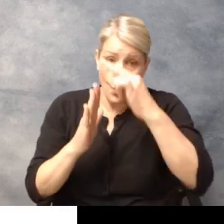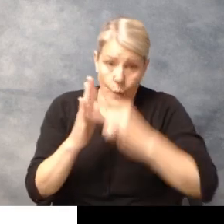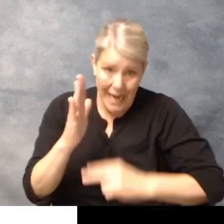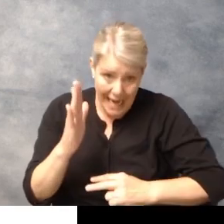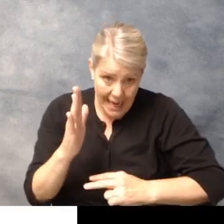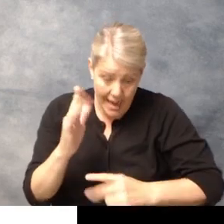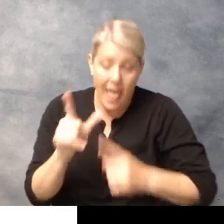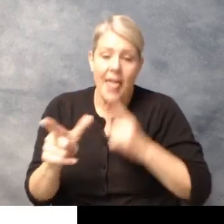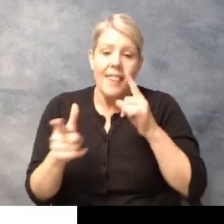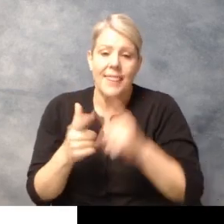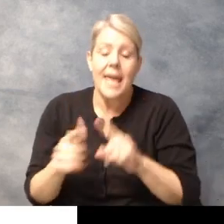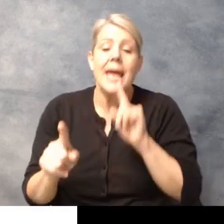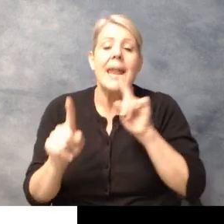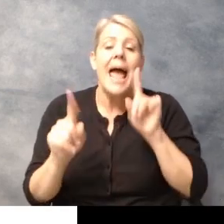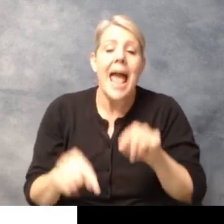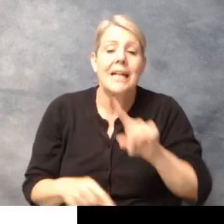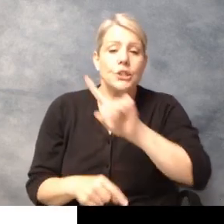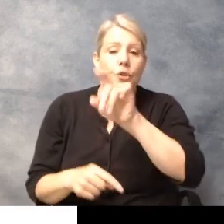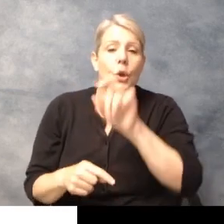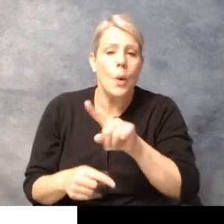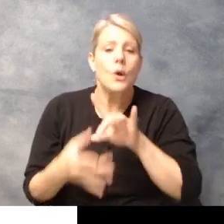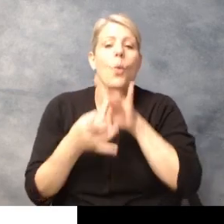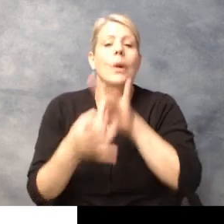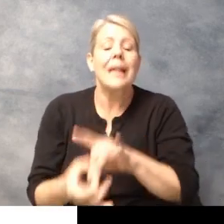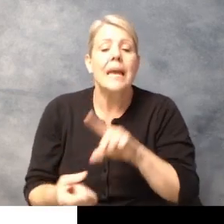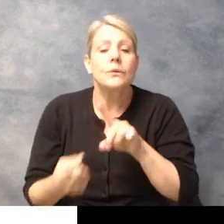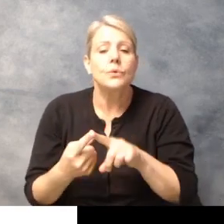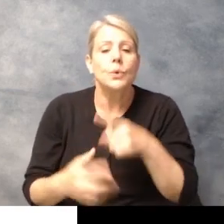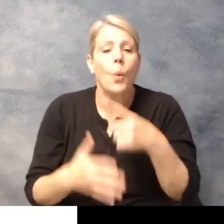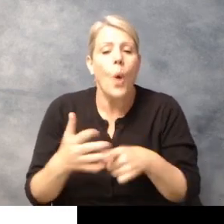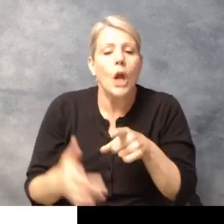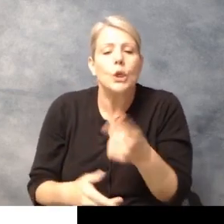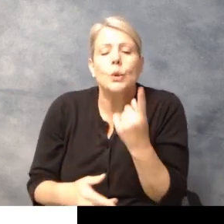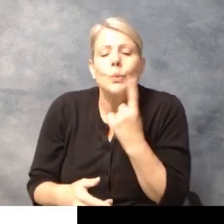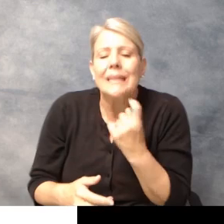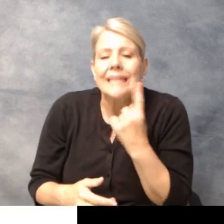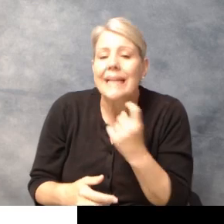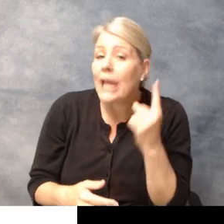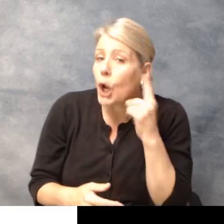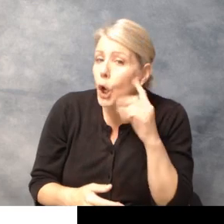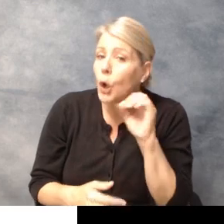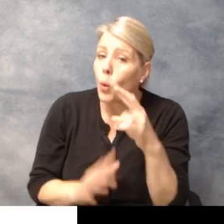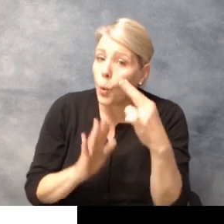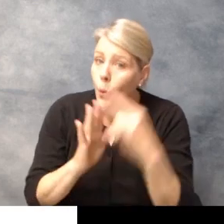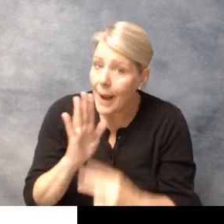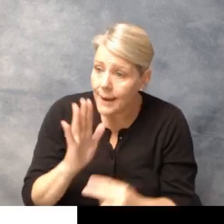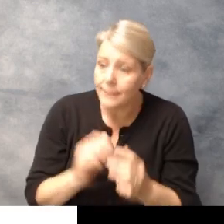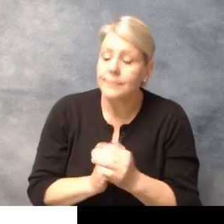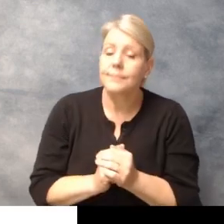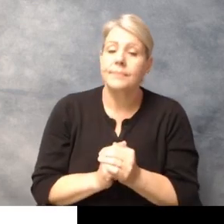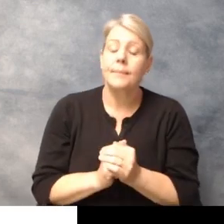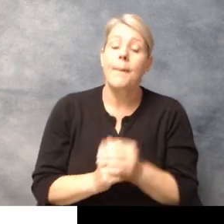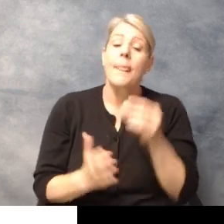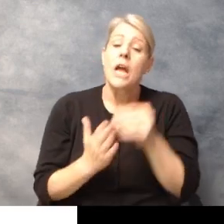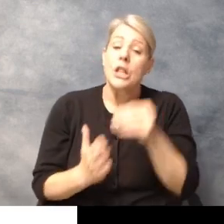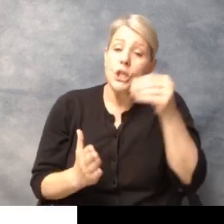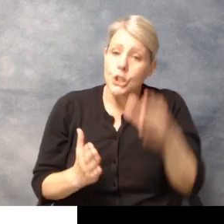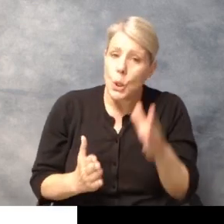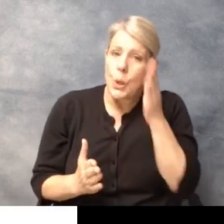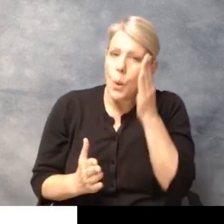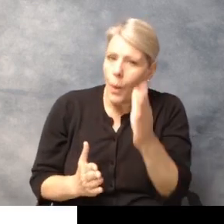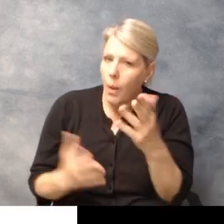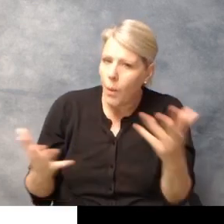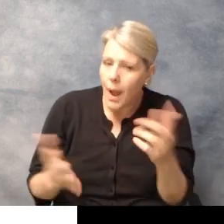passage and they will have to answer the questions related to what they hear or read. The student will have